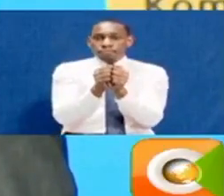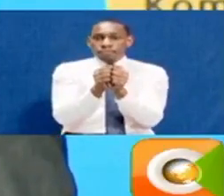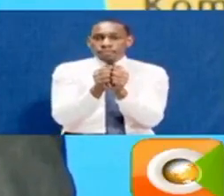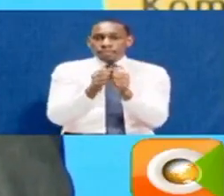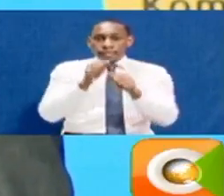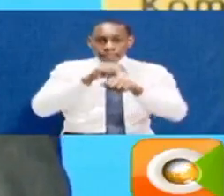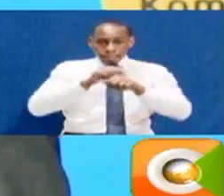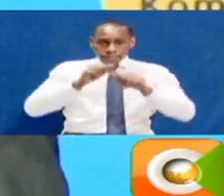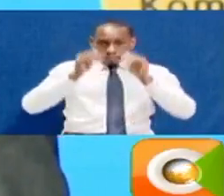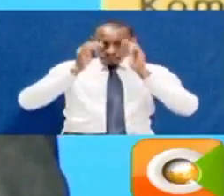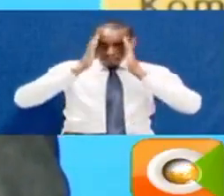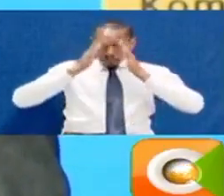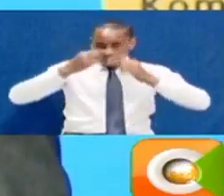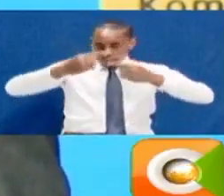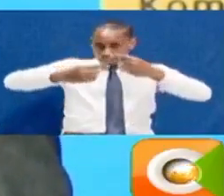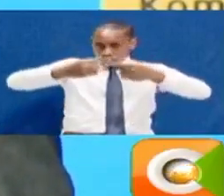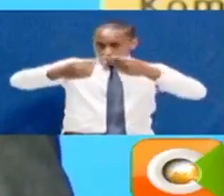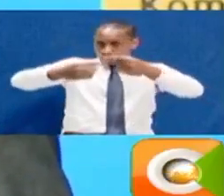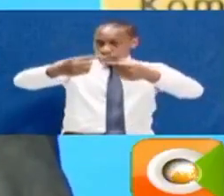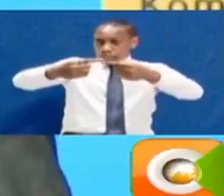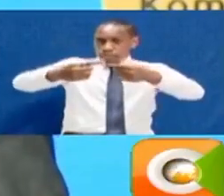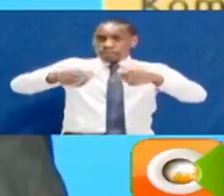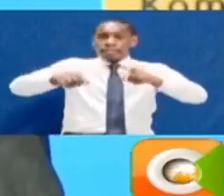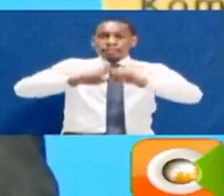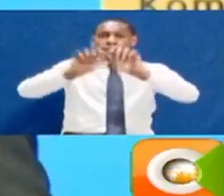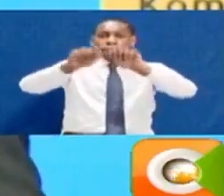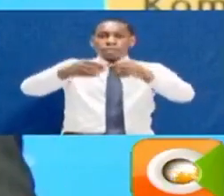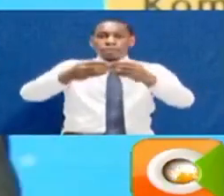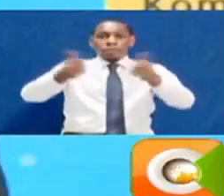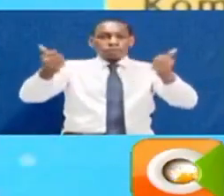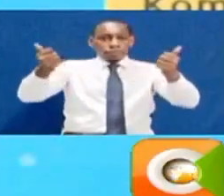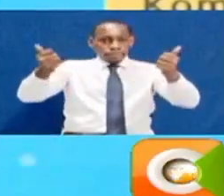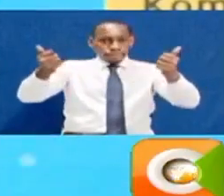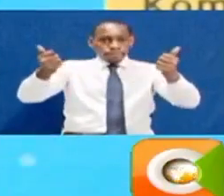stay the course, we shall overcome. Thank you.